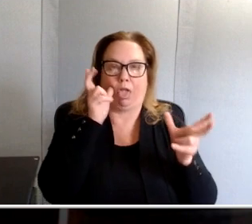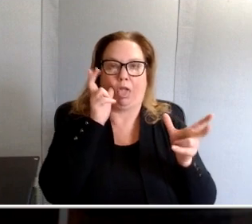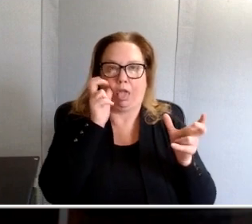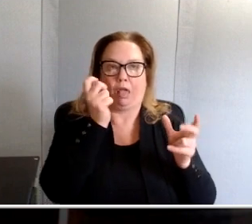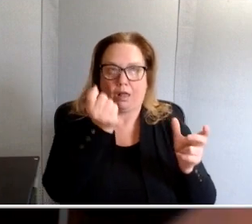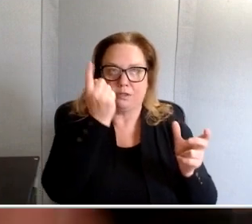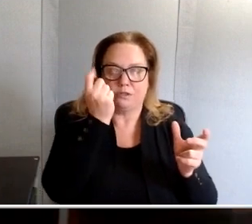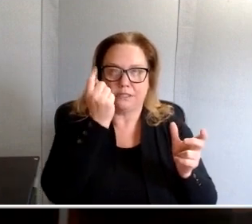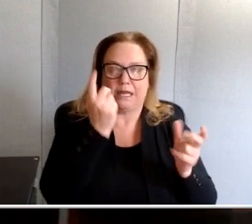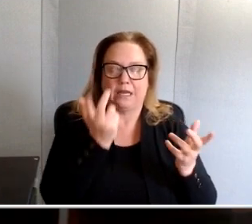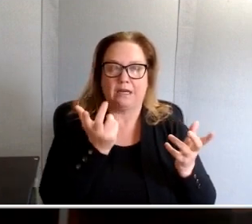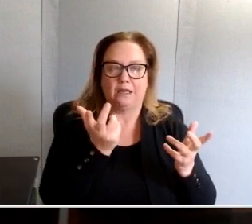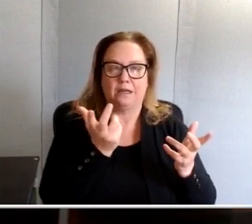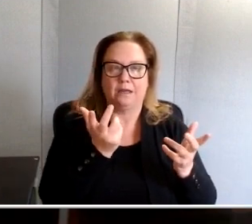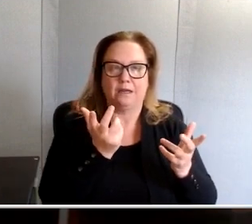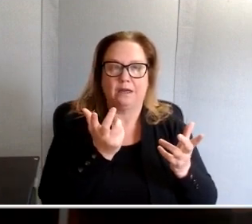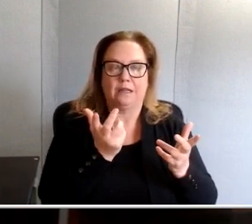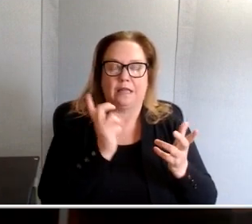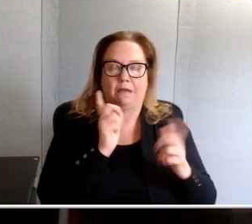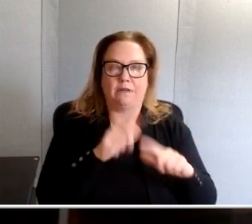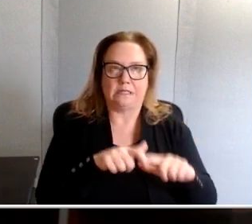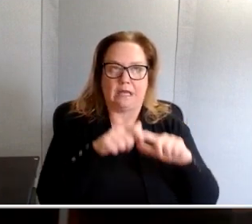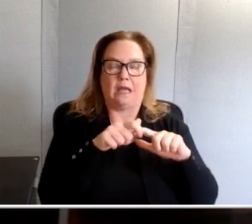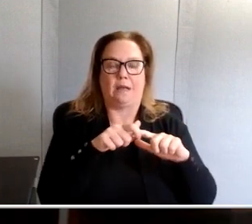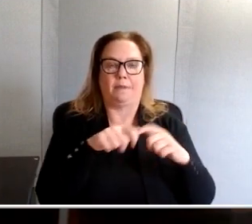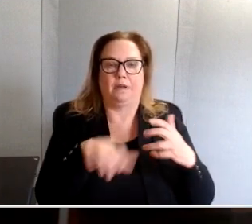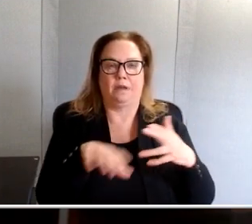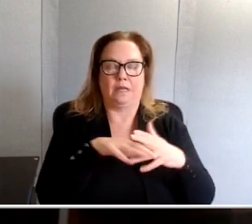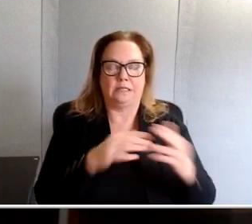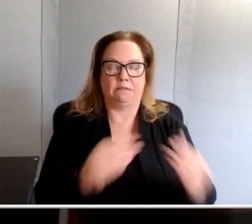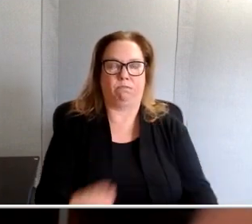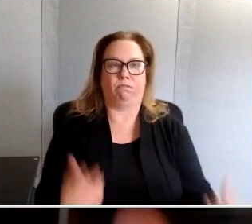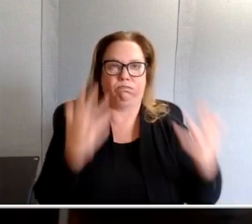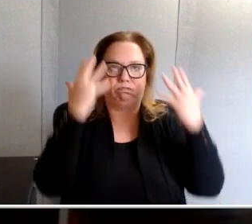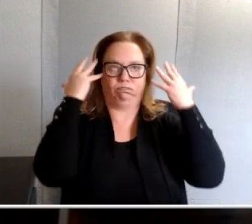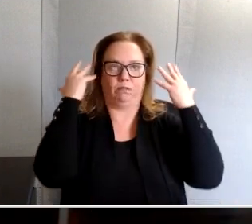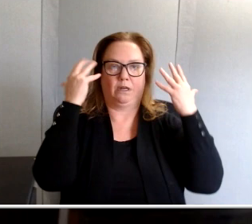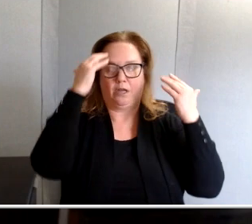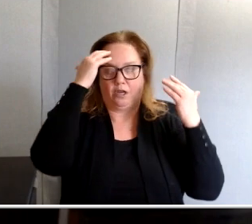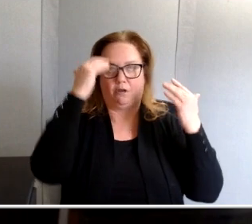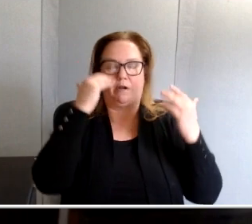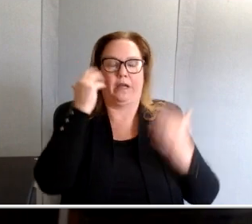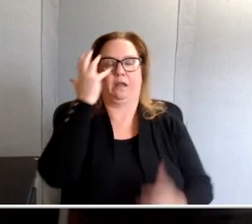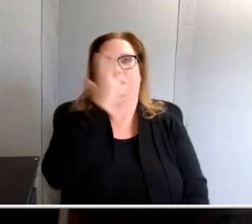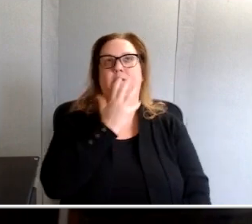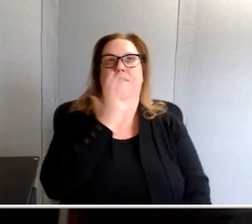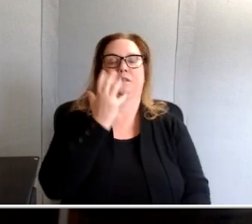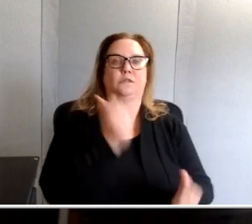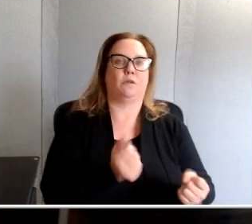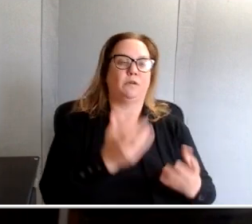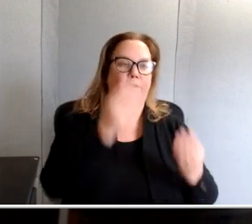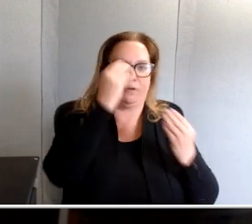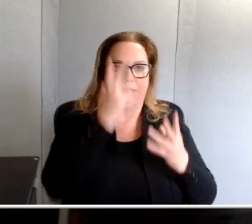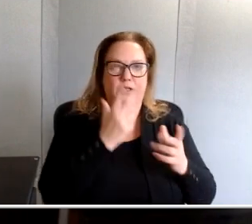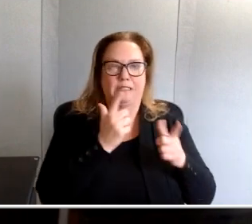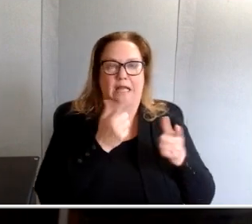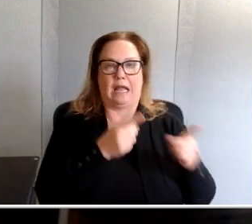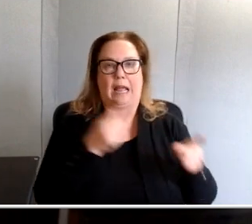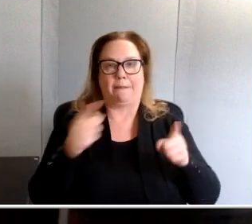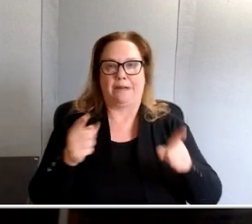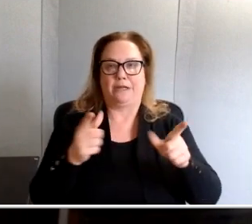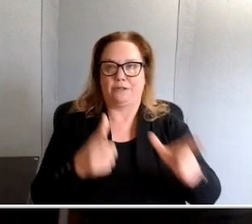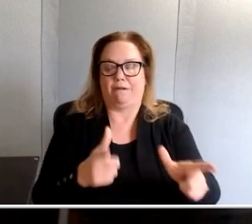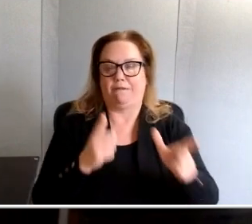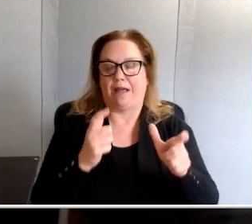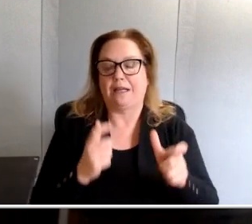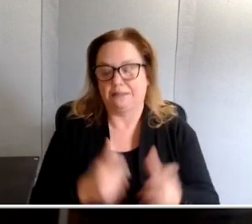that somewhere they have to kind of stop, because it is a flood of information. Your head is spinning and it's happening so fast. So